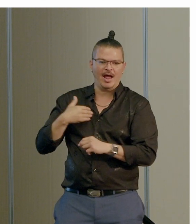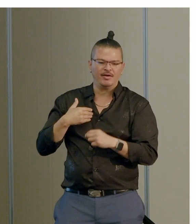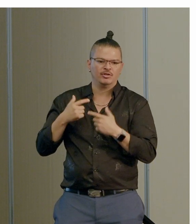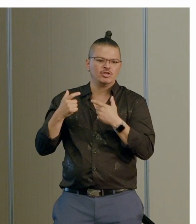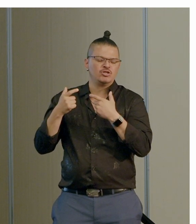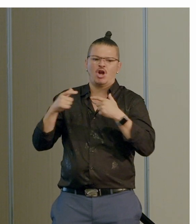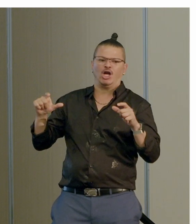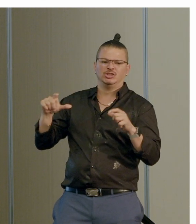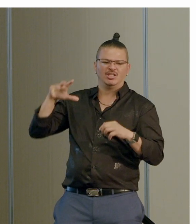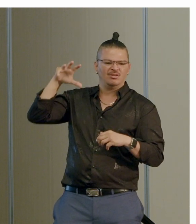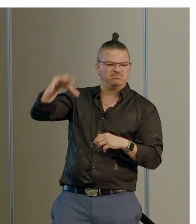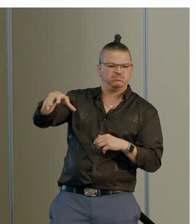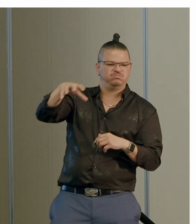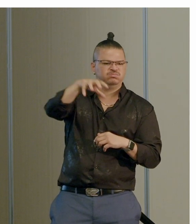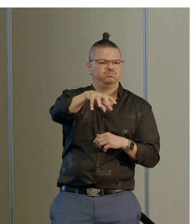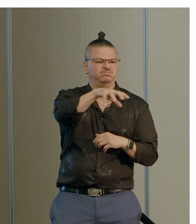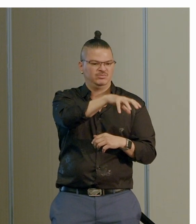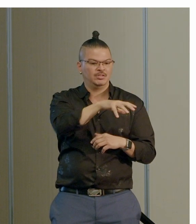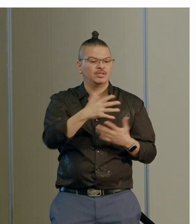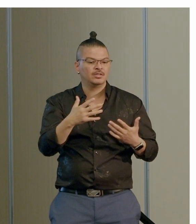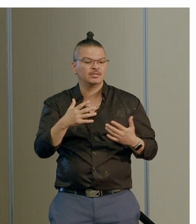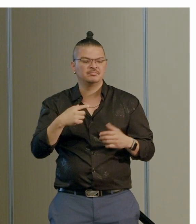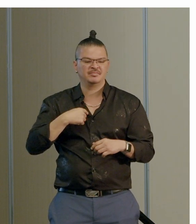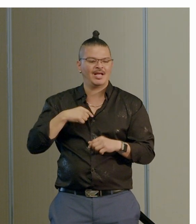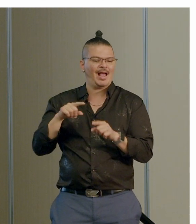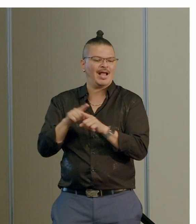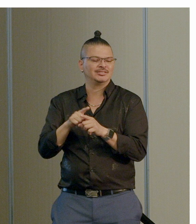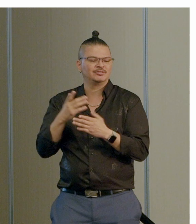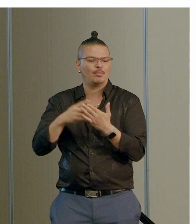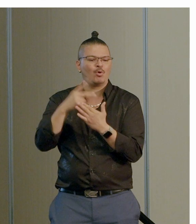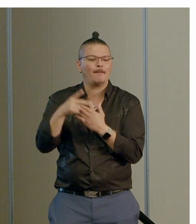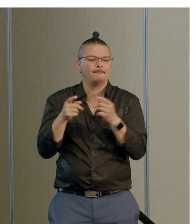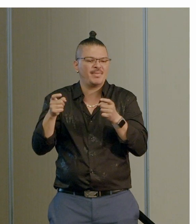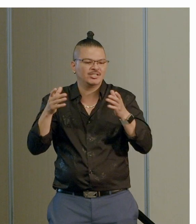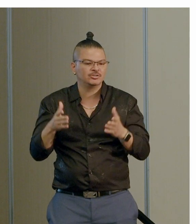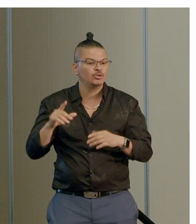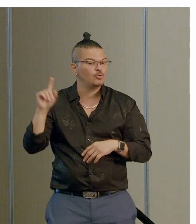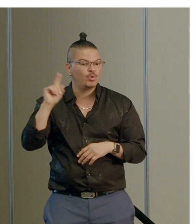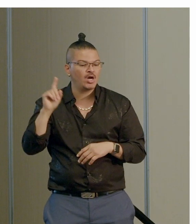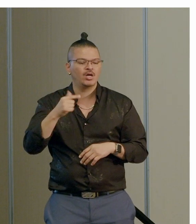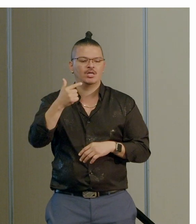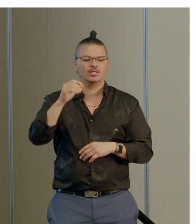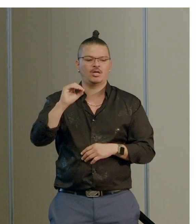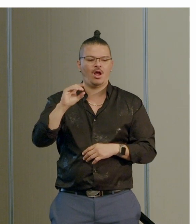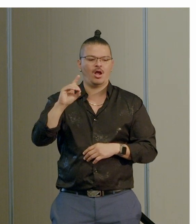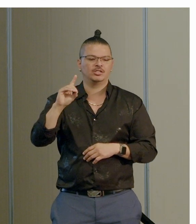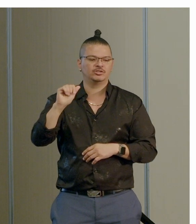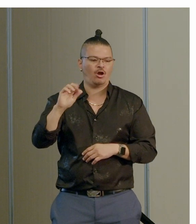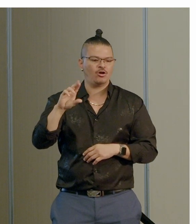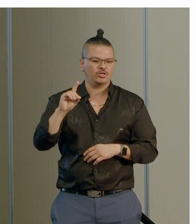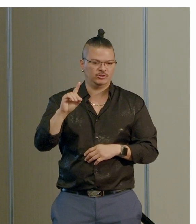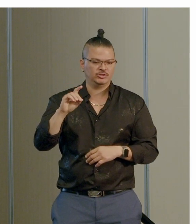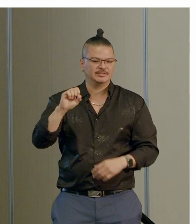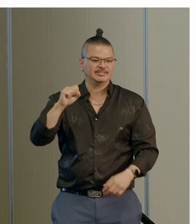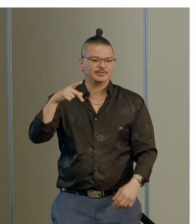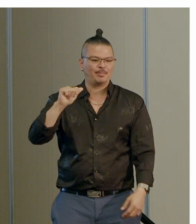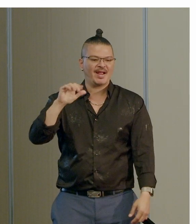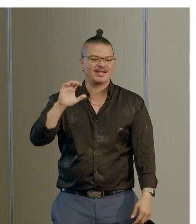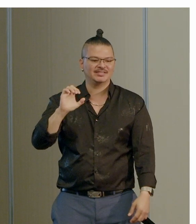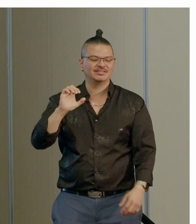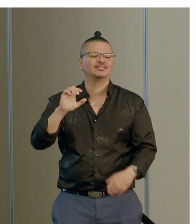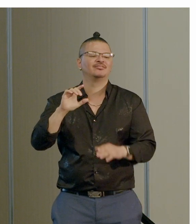Section 508 program manager at the Goddard Space Flight Center, which is closest to where, even though we are